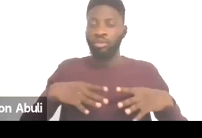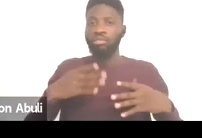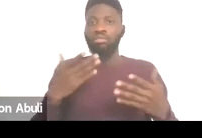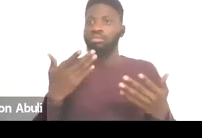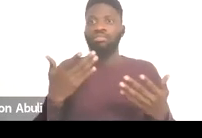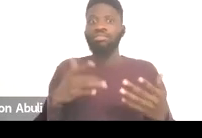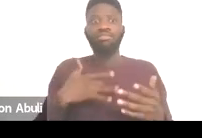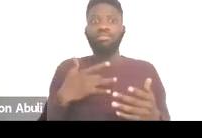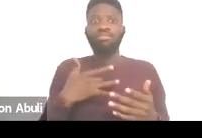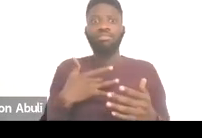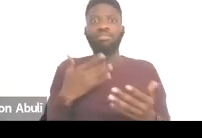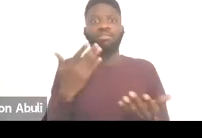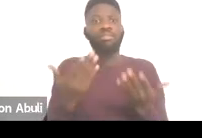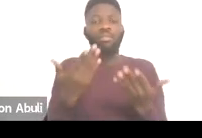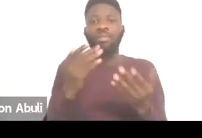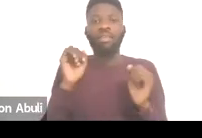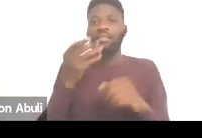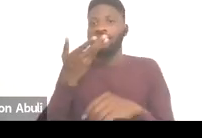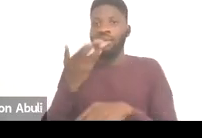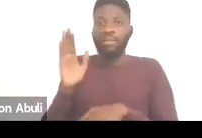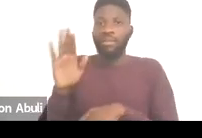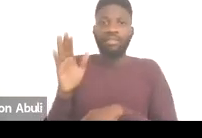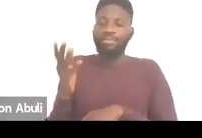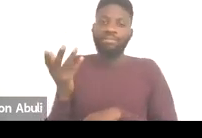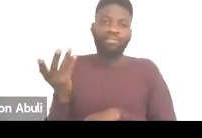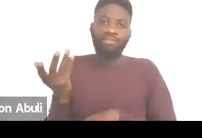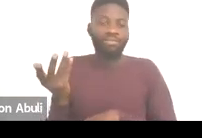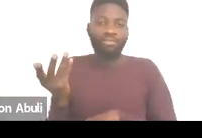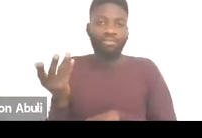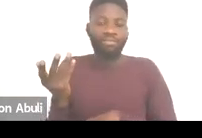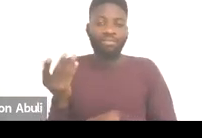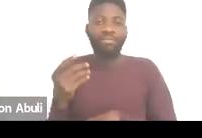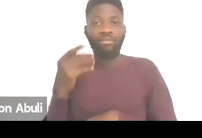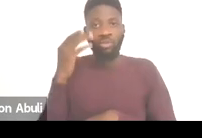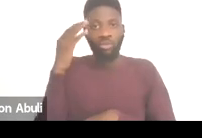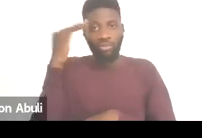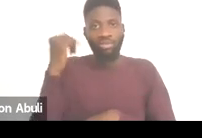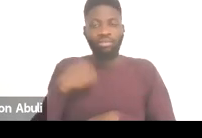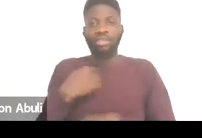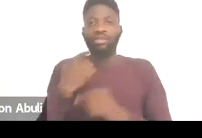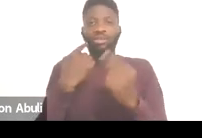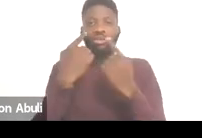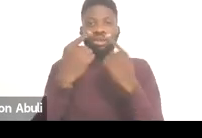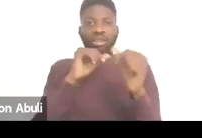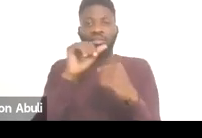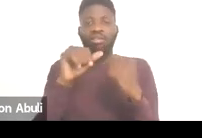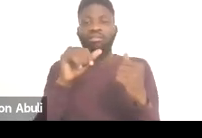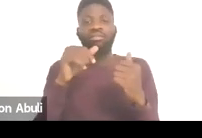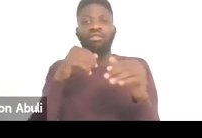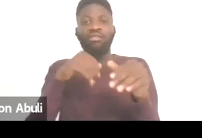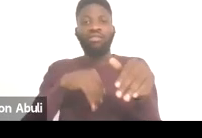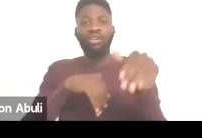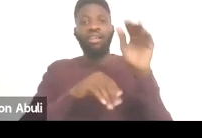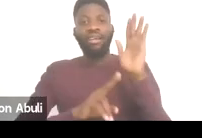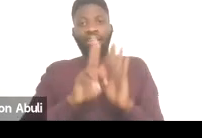in the feedback, you know. This is why I talked about follow-up. We're going to be talking about